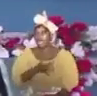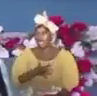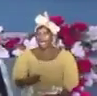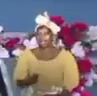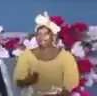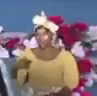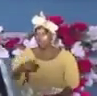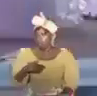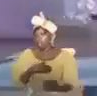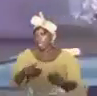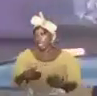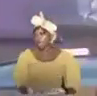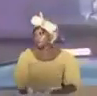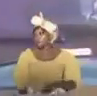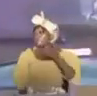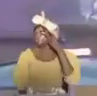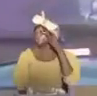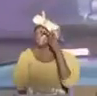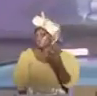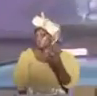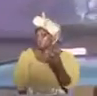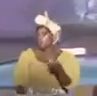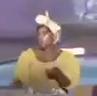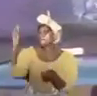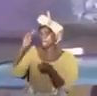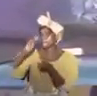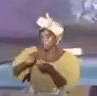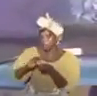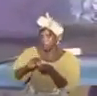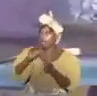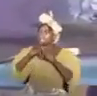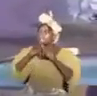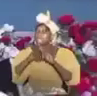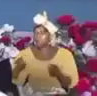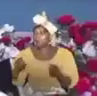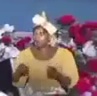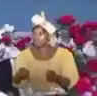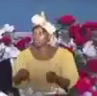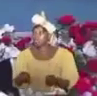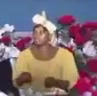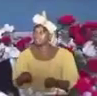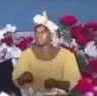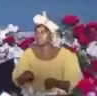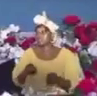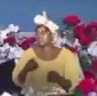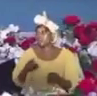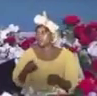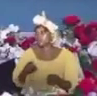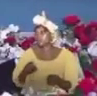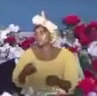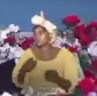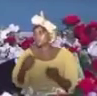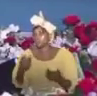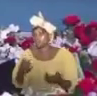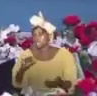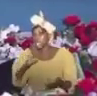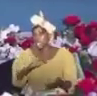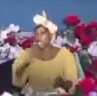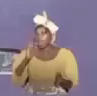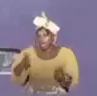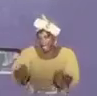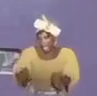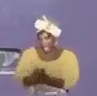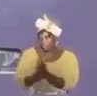other points that I want to show you. But allow me, in the next 3 or 2 minutes, I'm going to request that we arise to